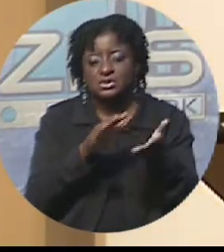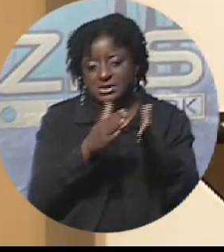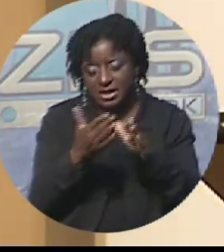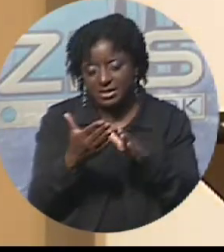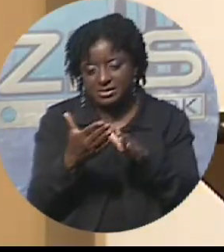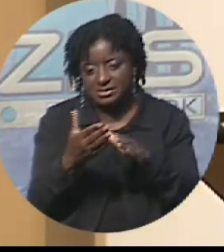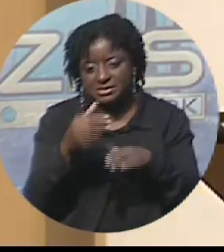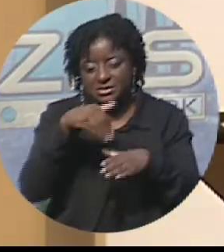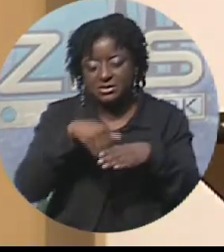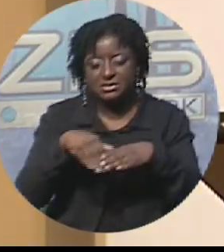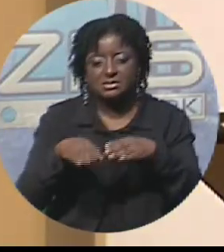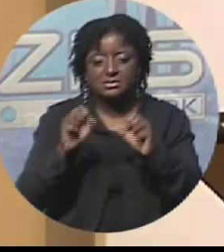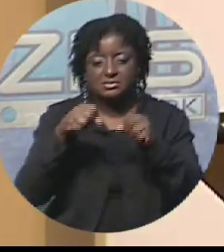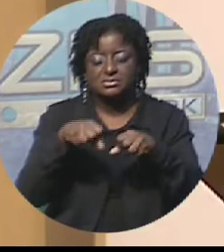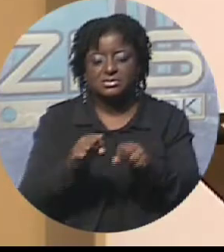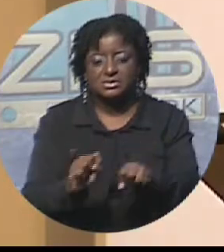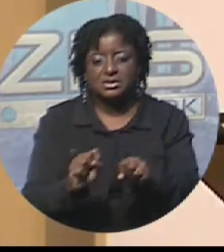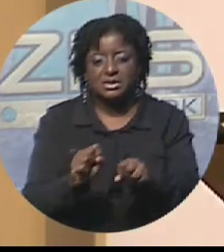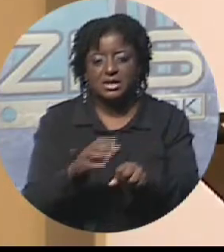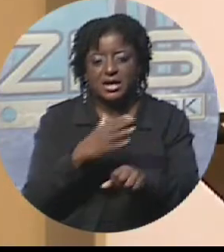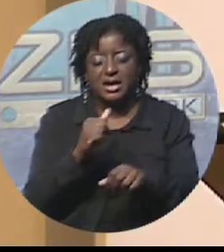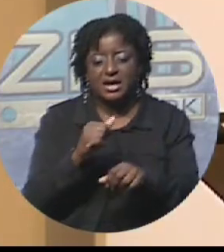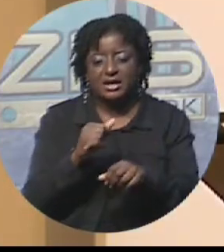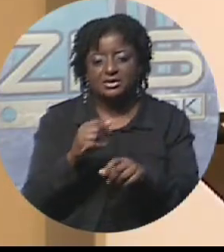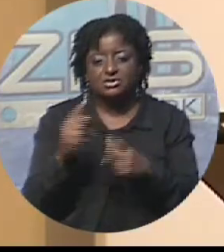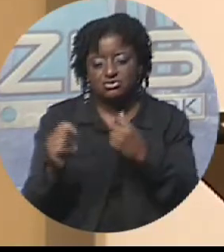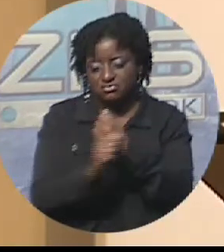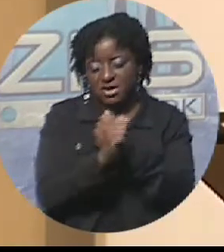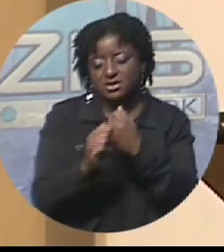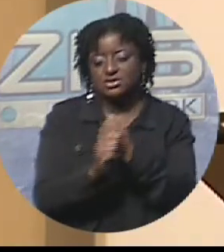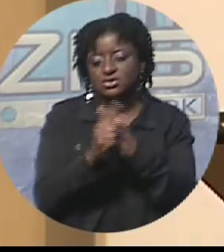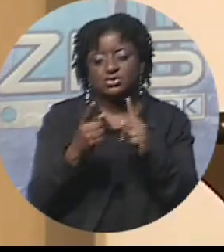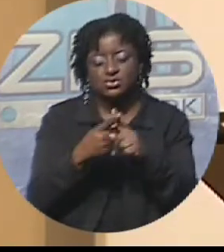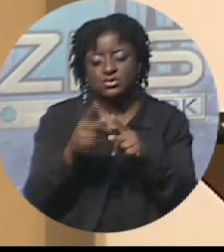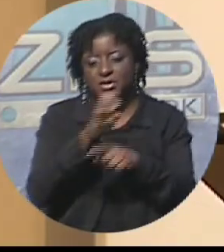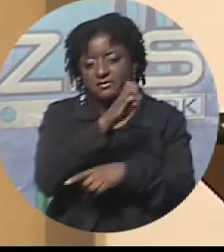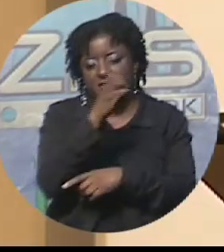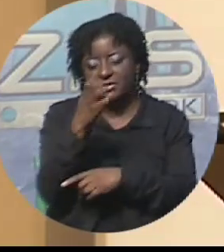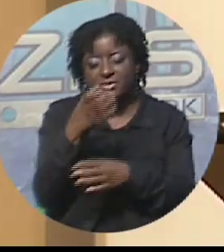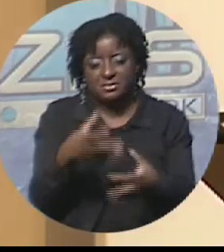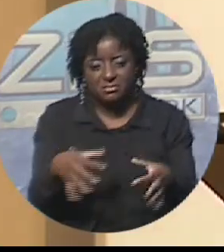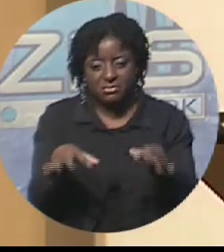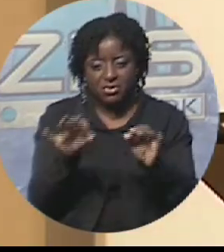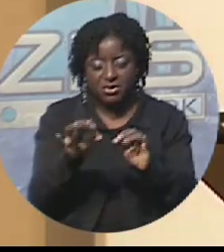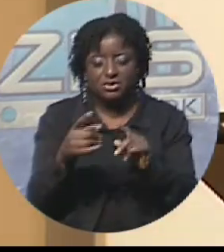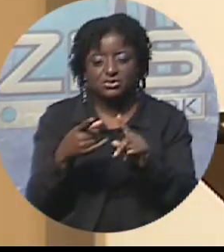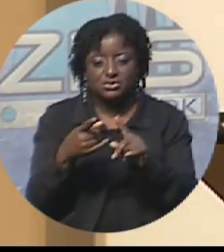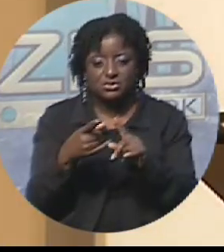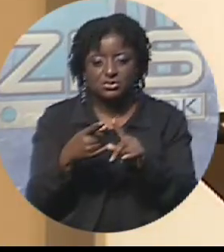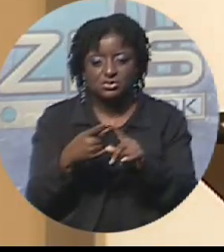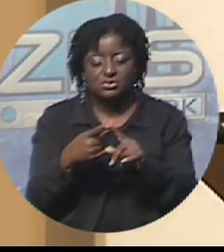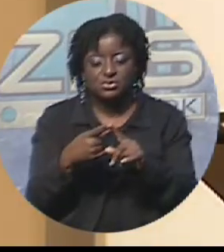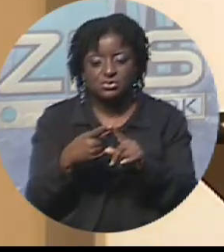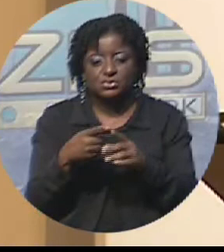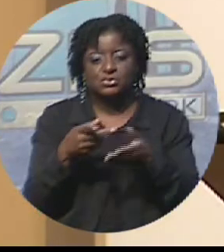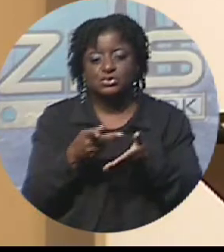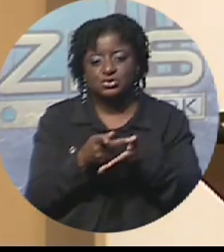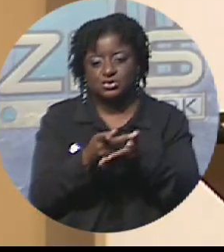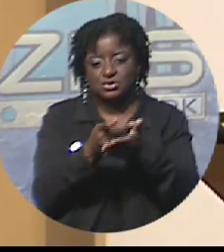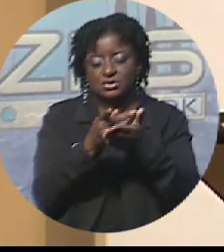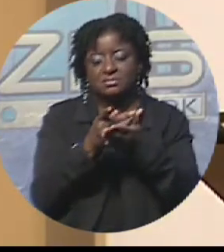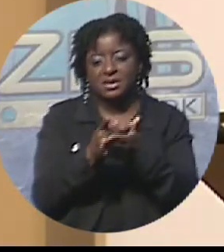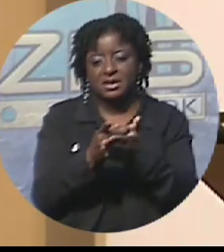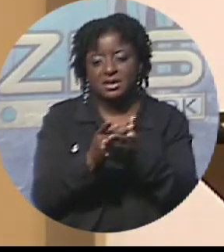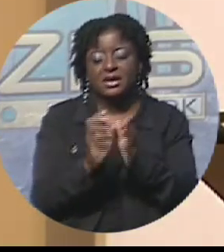environment is therefore not only key to a sustainable shipping and maritime industry, but key to our way